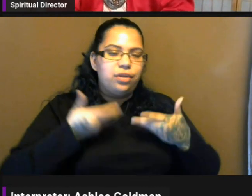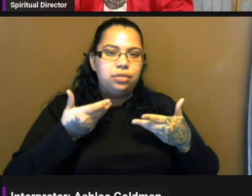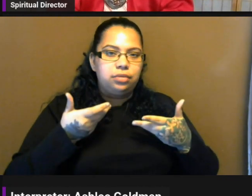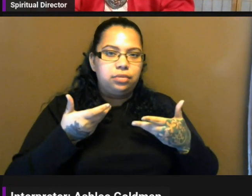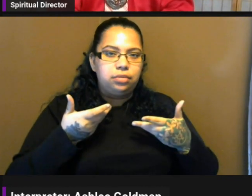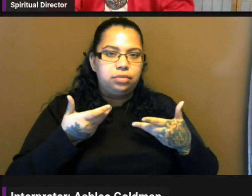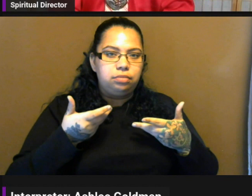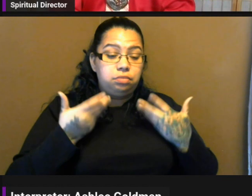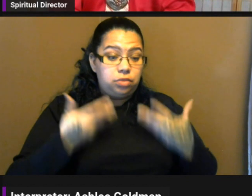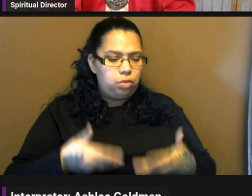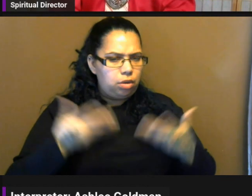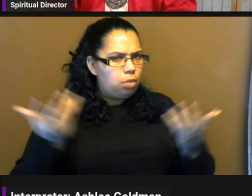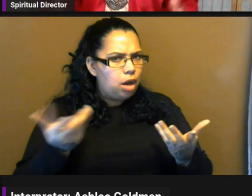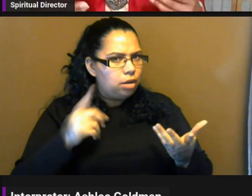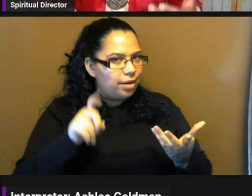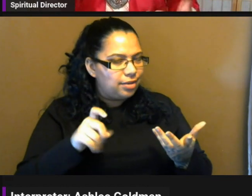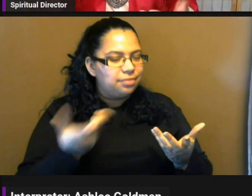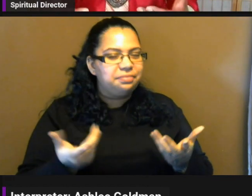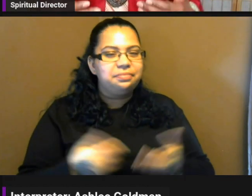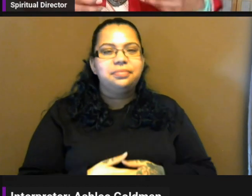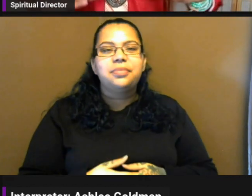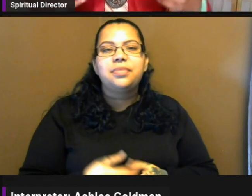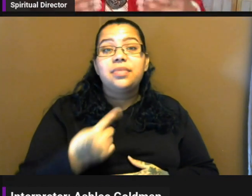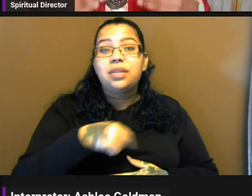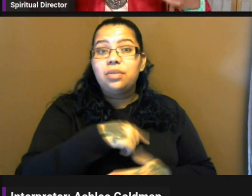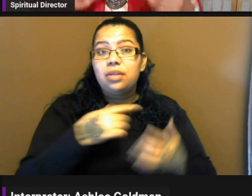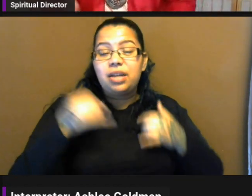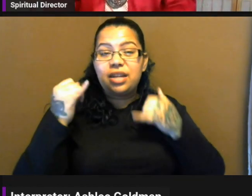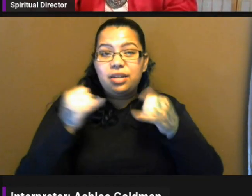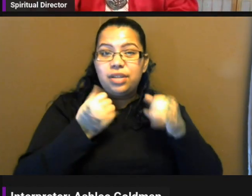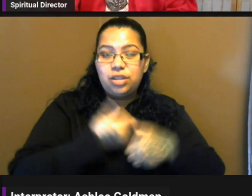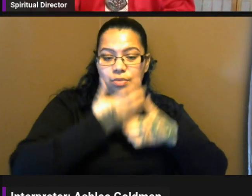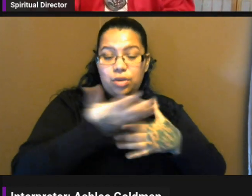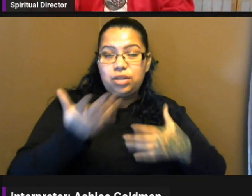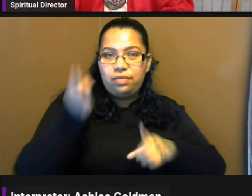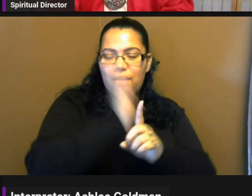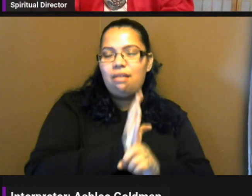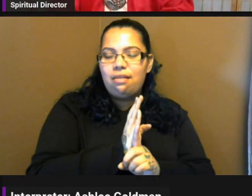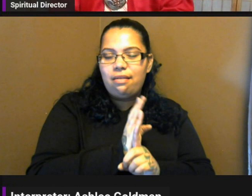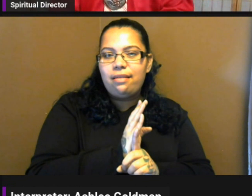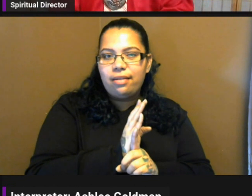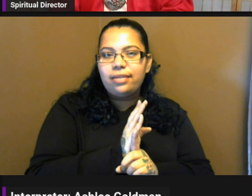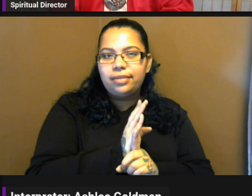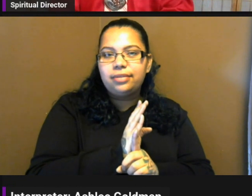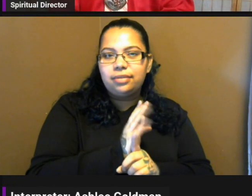And what are we, you ask? We are individualized incarnations of God.